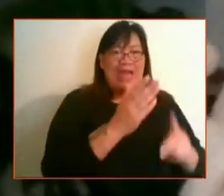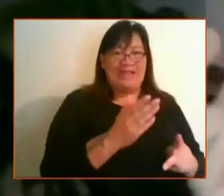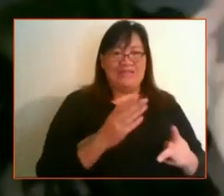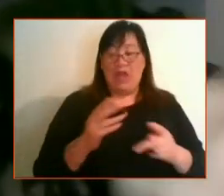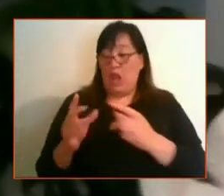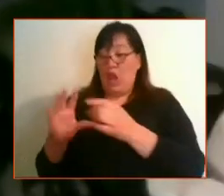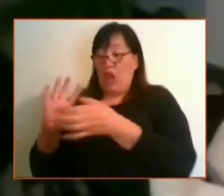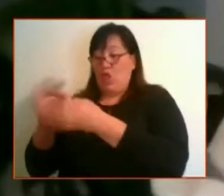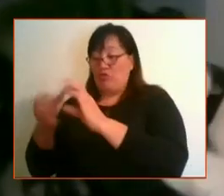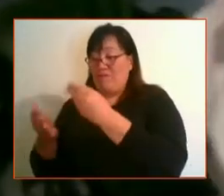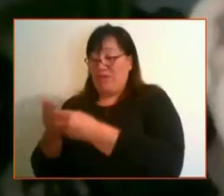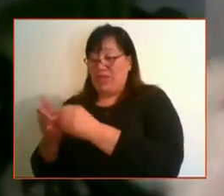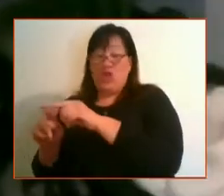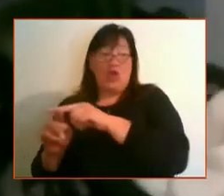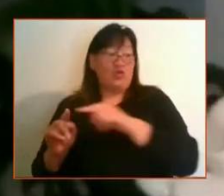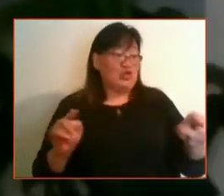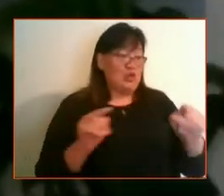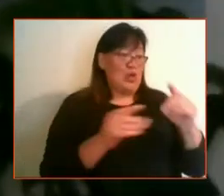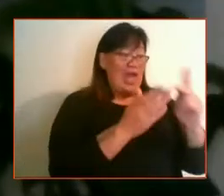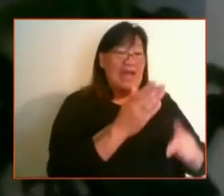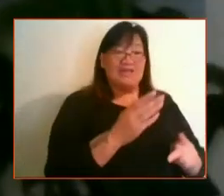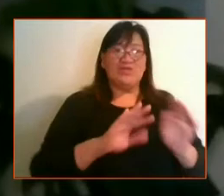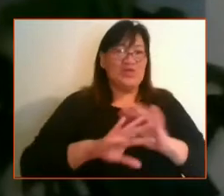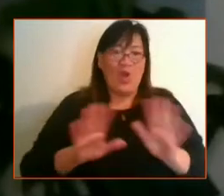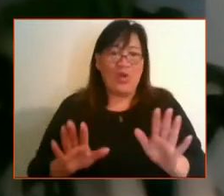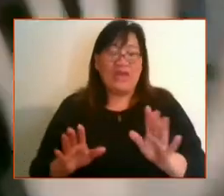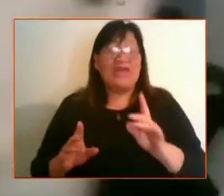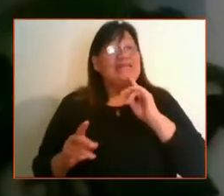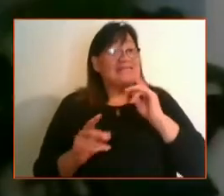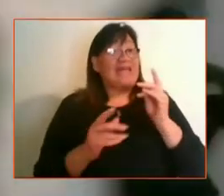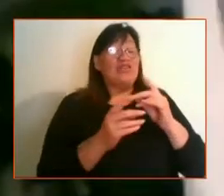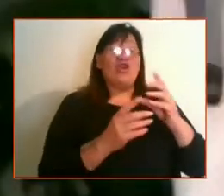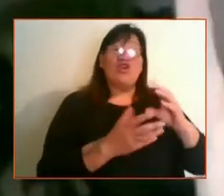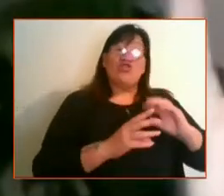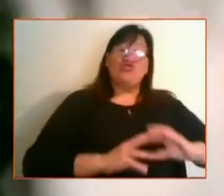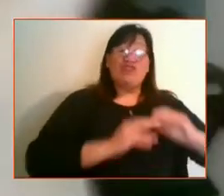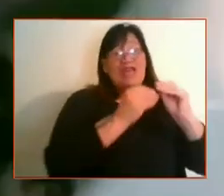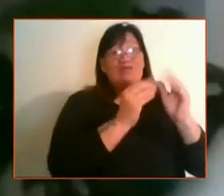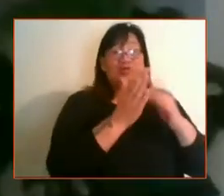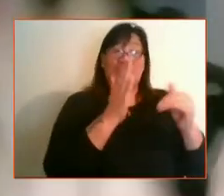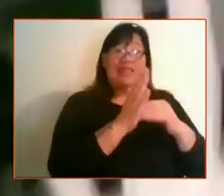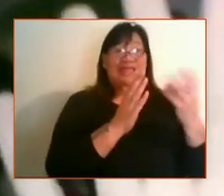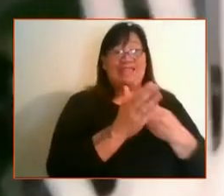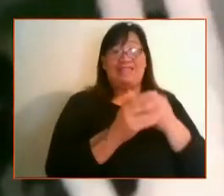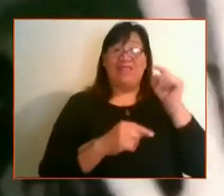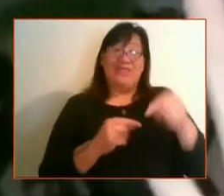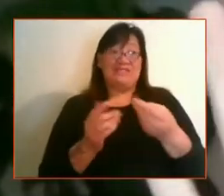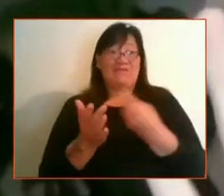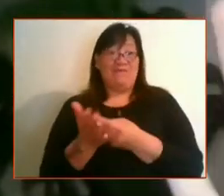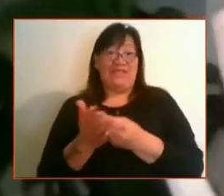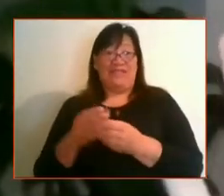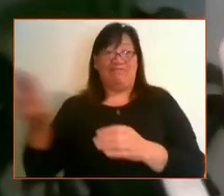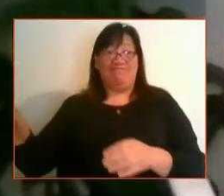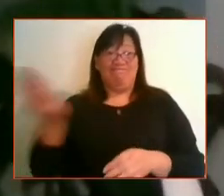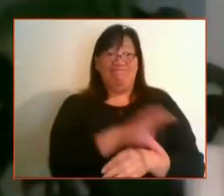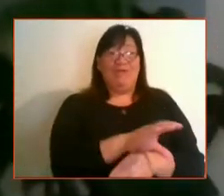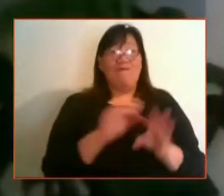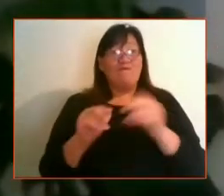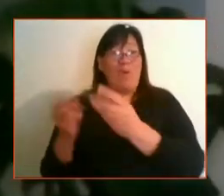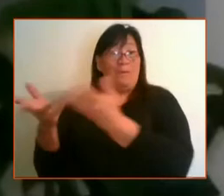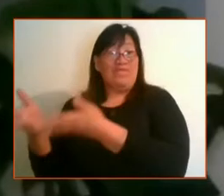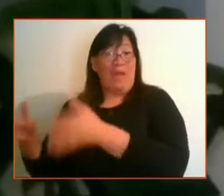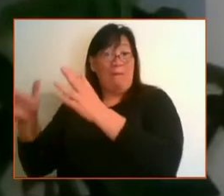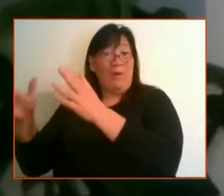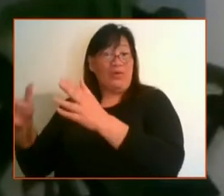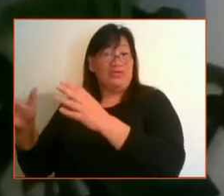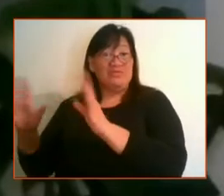directly to Creative New Zealand. What it would say is Creative New Zealand gets this much, and the money from lotteries goes into that broader pool. The money comes out of that